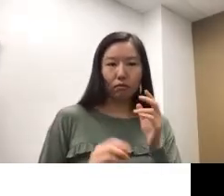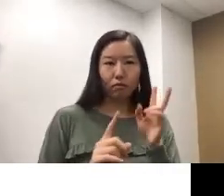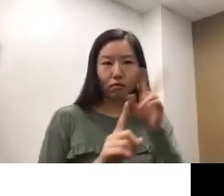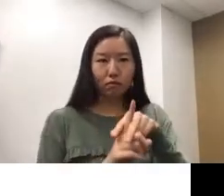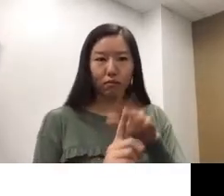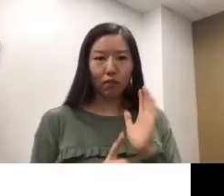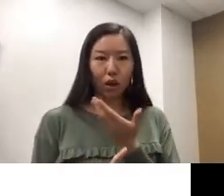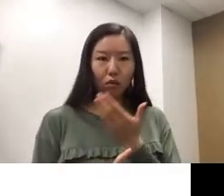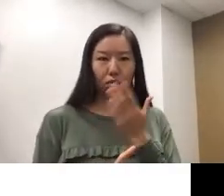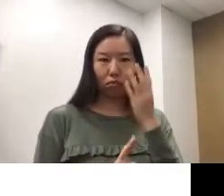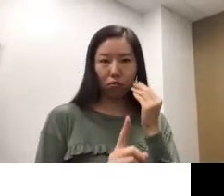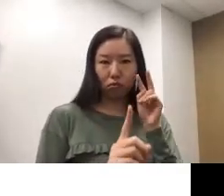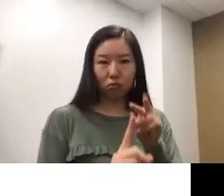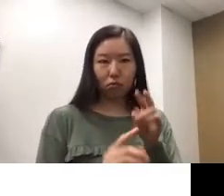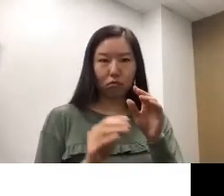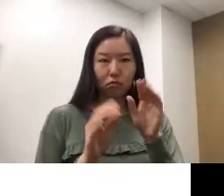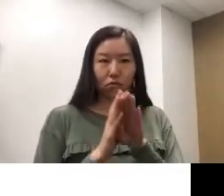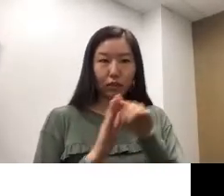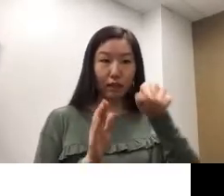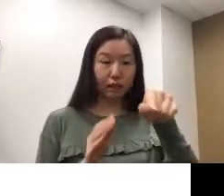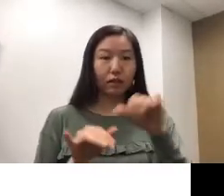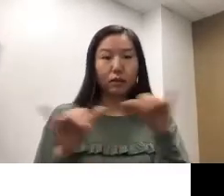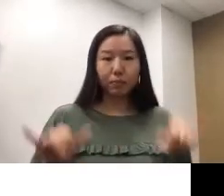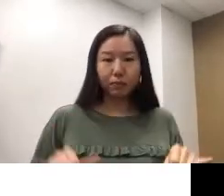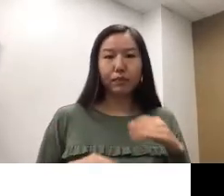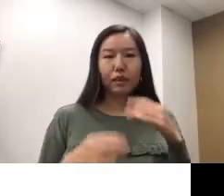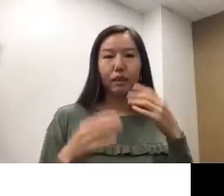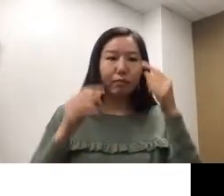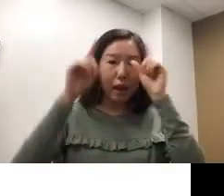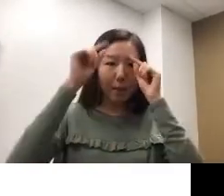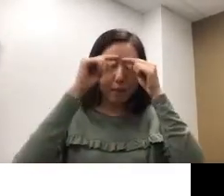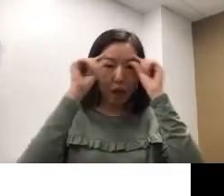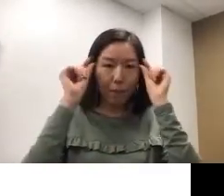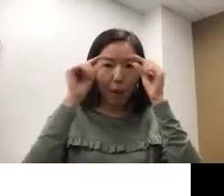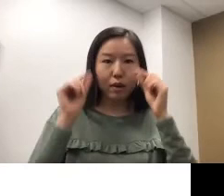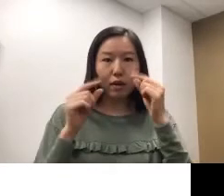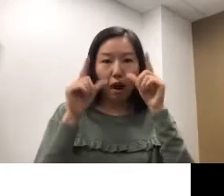deaf individuals and our language.